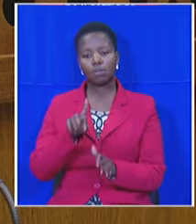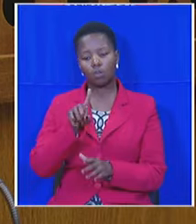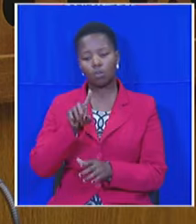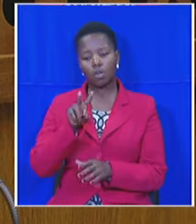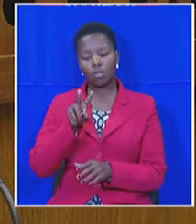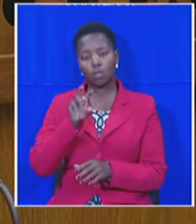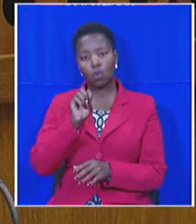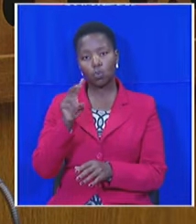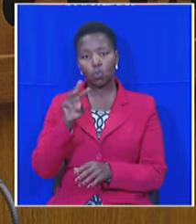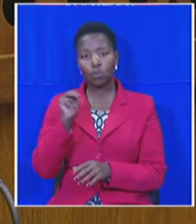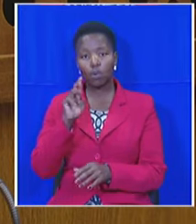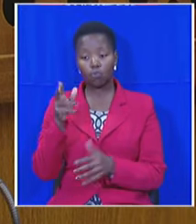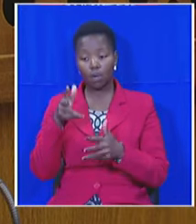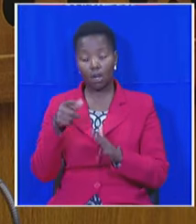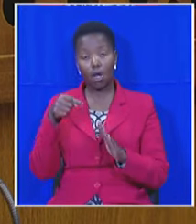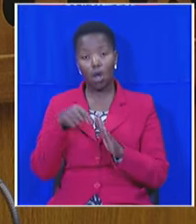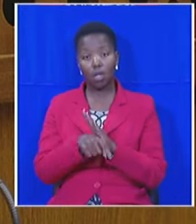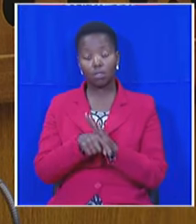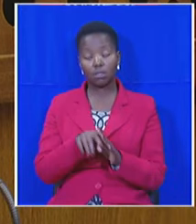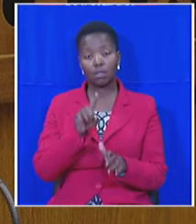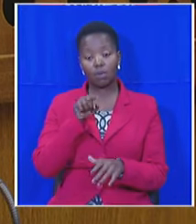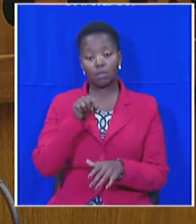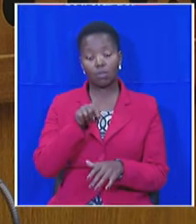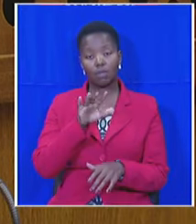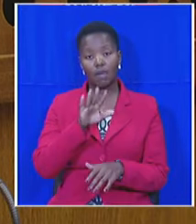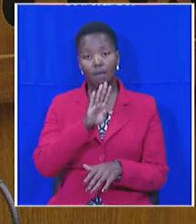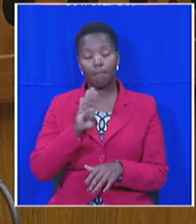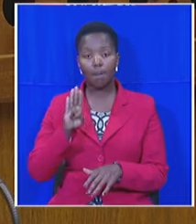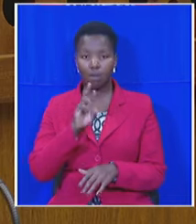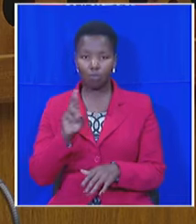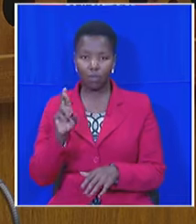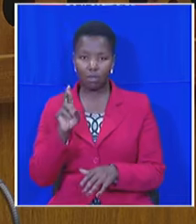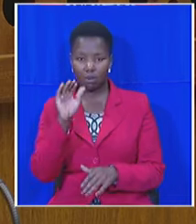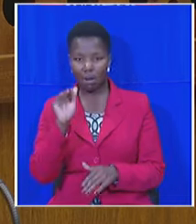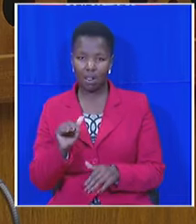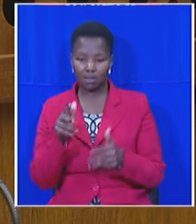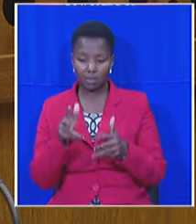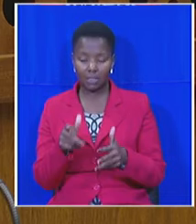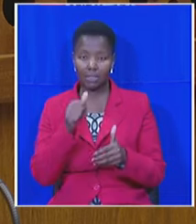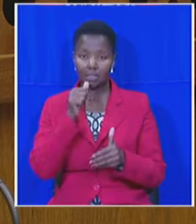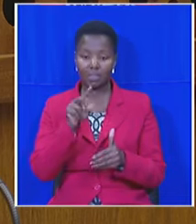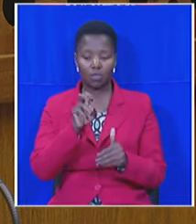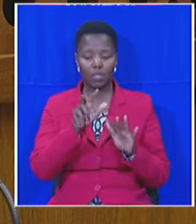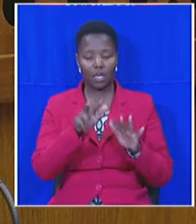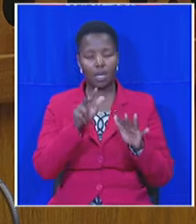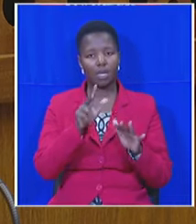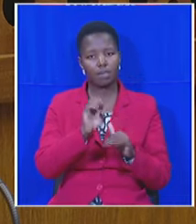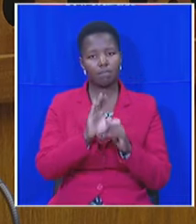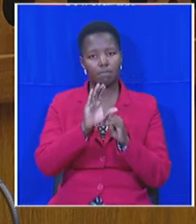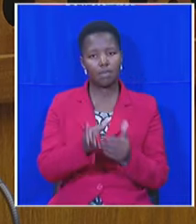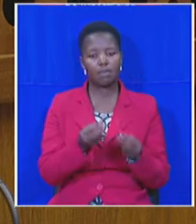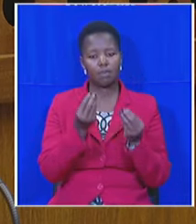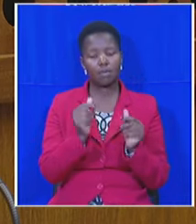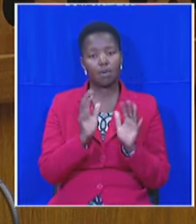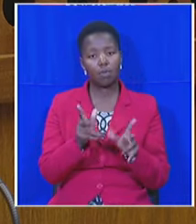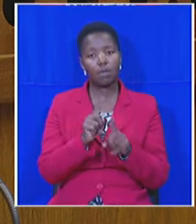lost a massive 1.5 billion. Now we're asked to believe it'll show a profit in 2018, but only with the help in